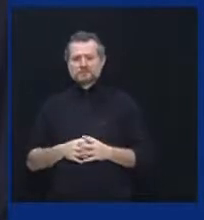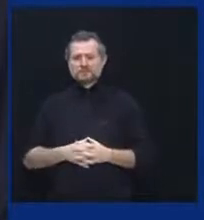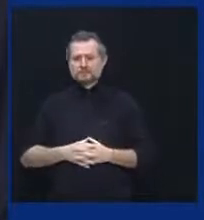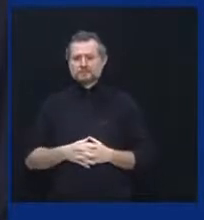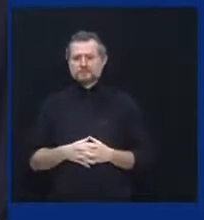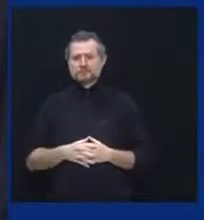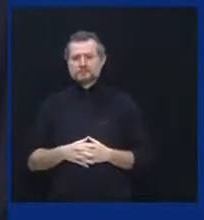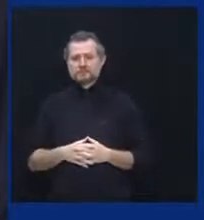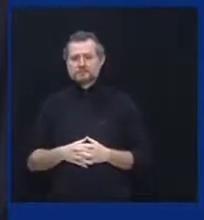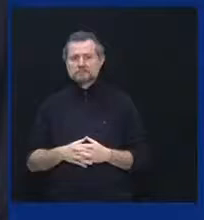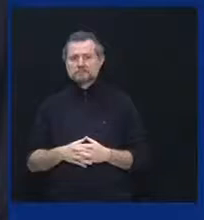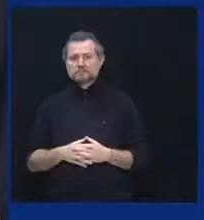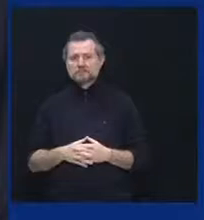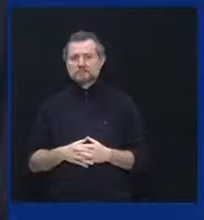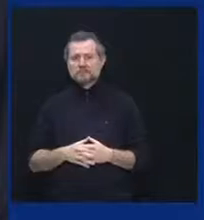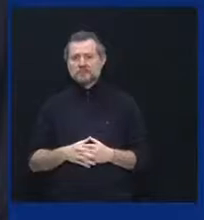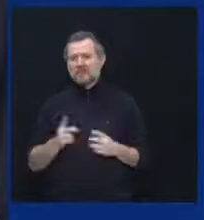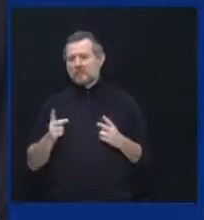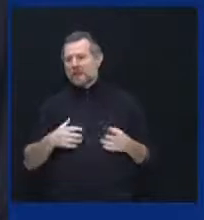And I get the anger.